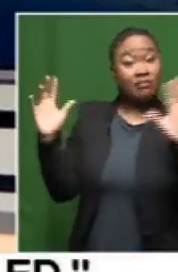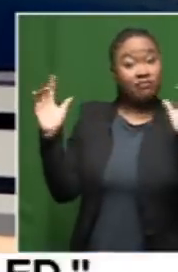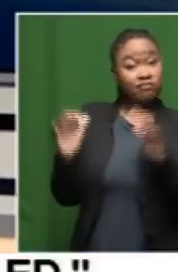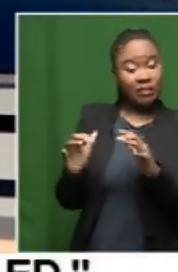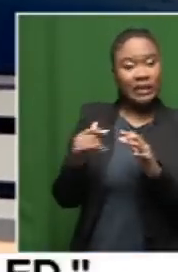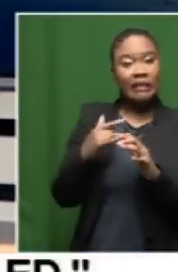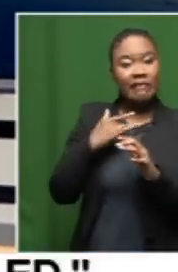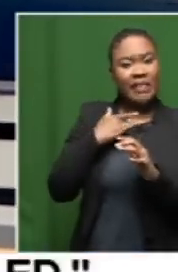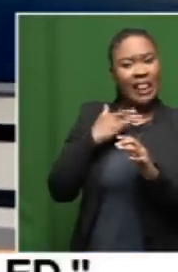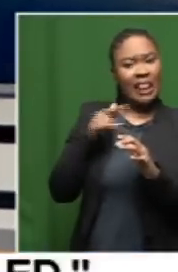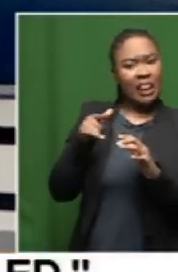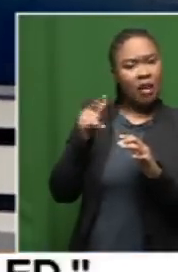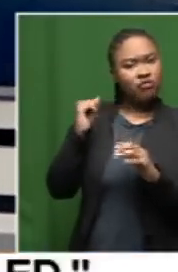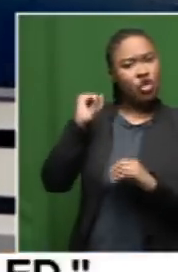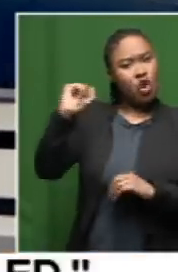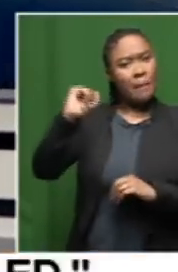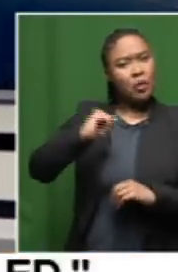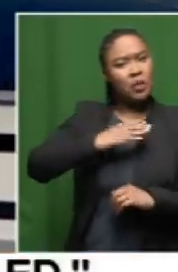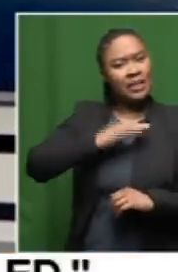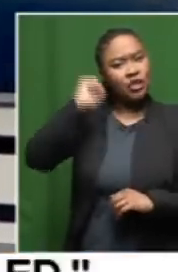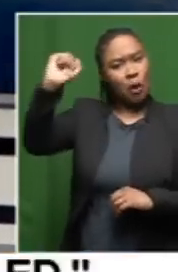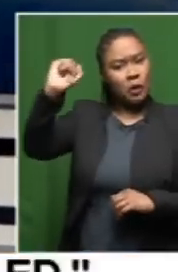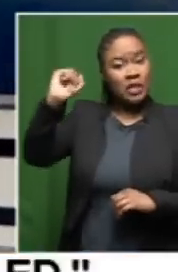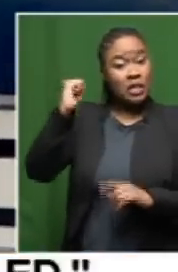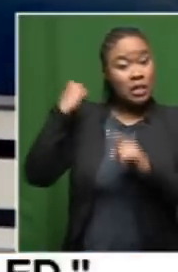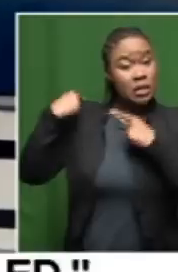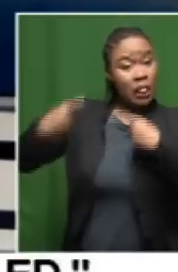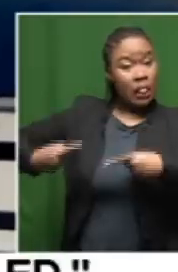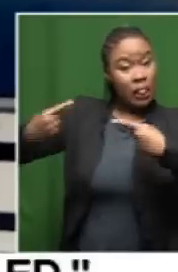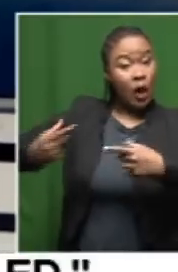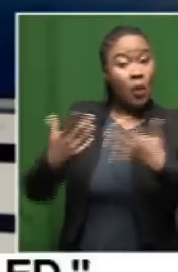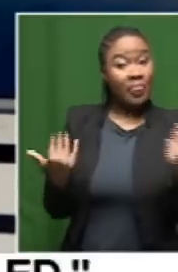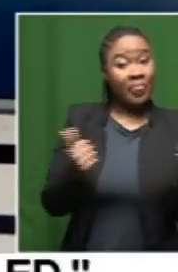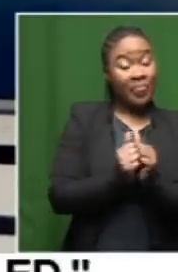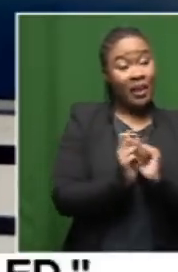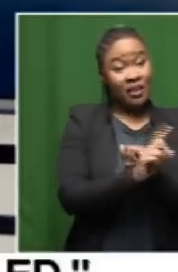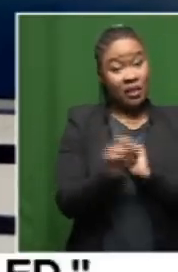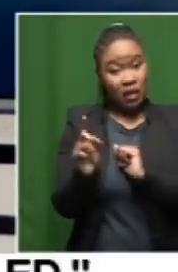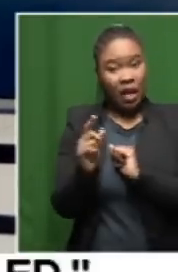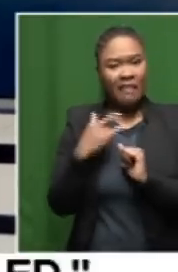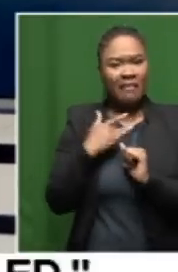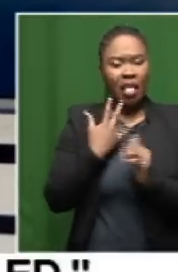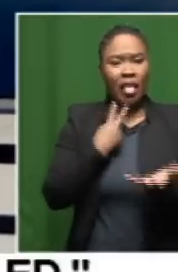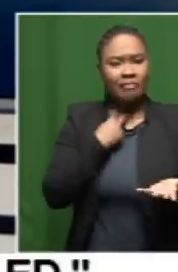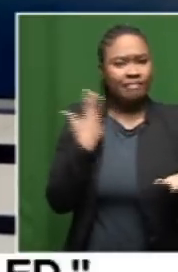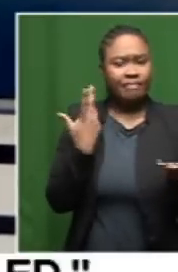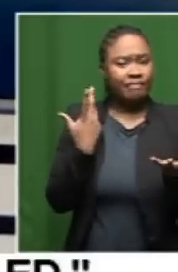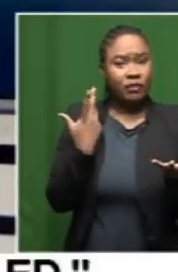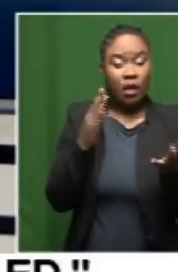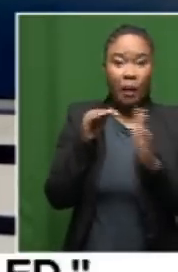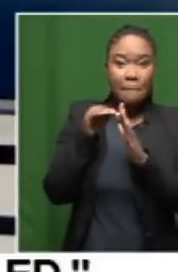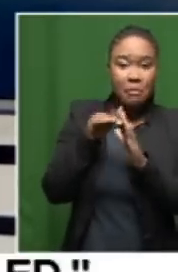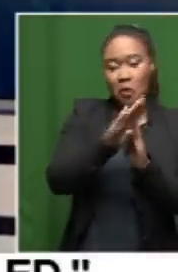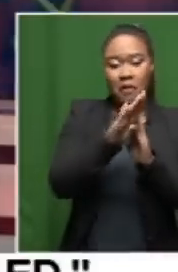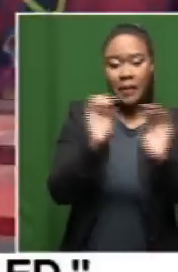the momentum of its communist struggle with its alliance partners has stalled and even reversed in some aspects. The event, which took